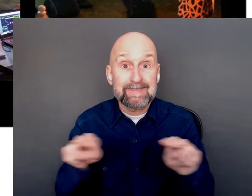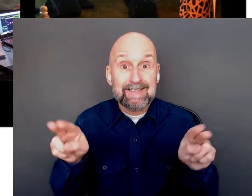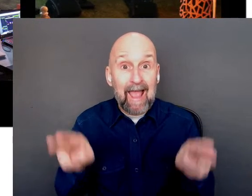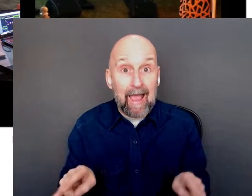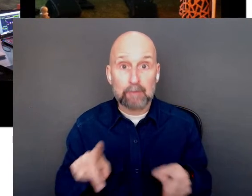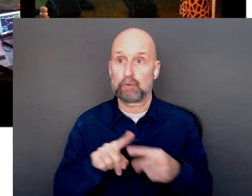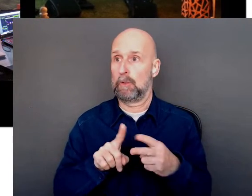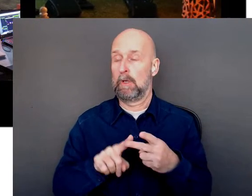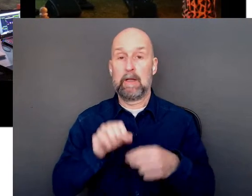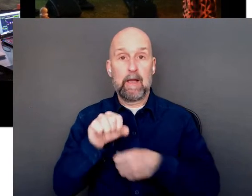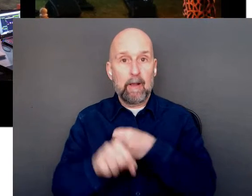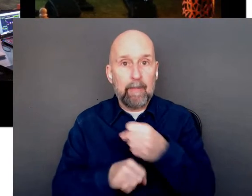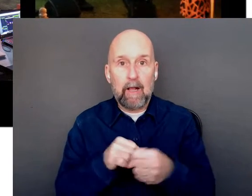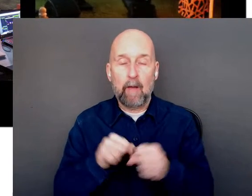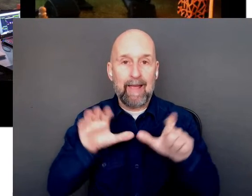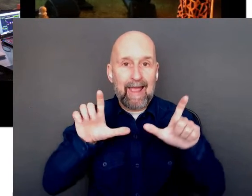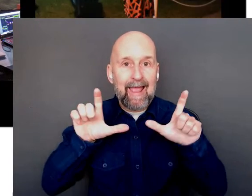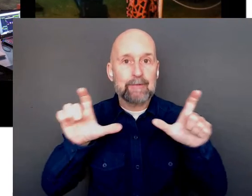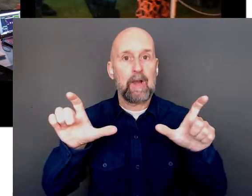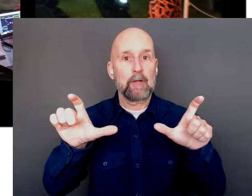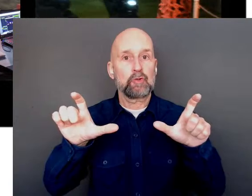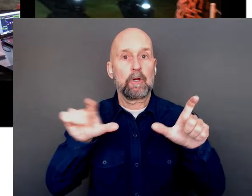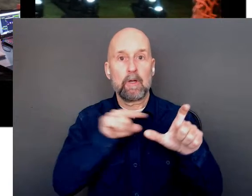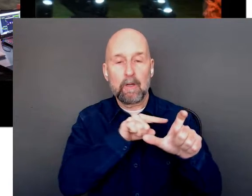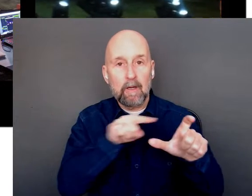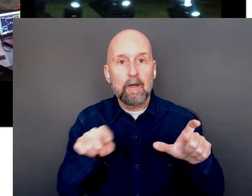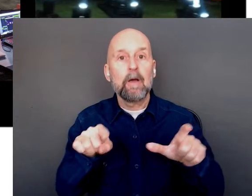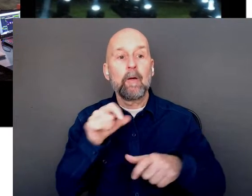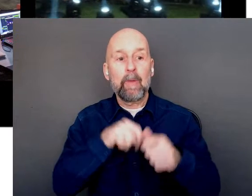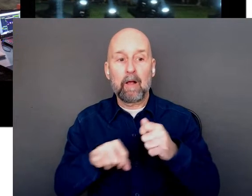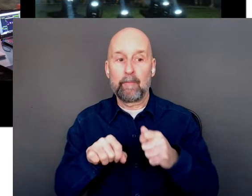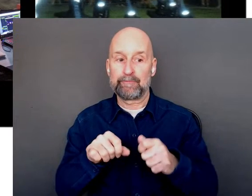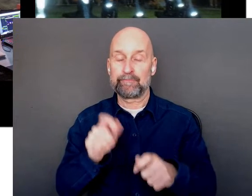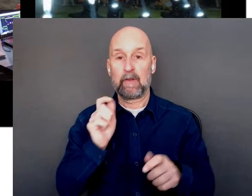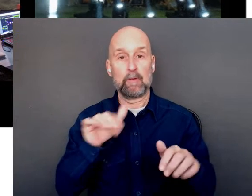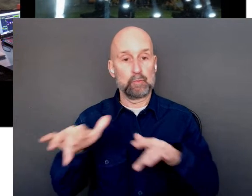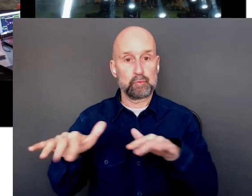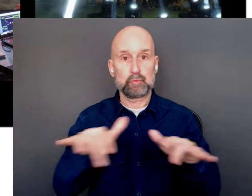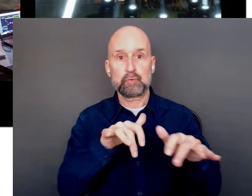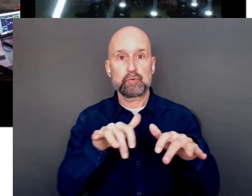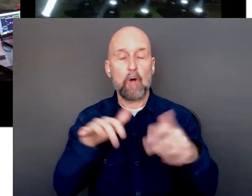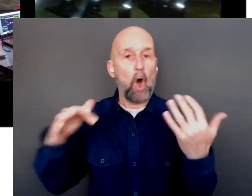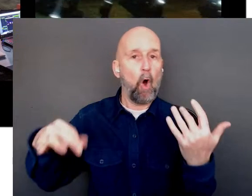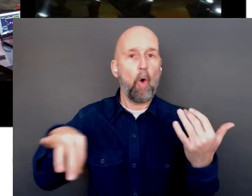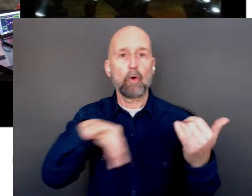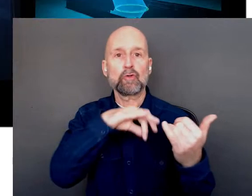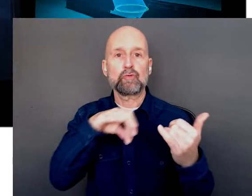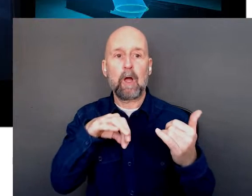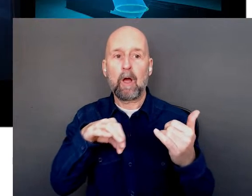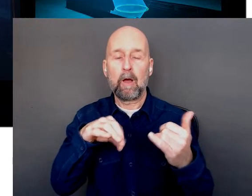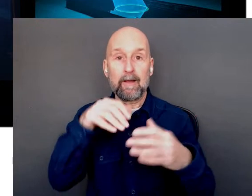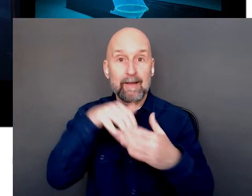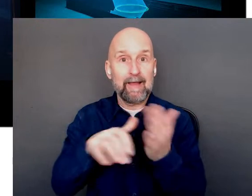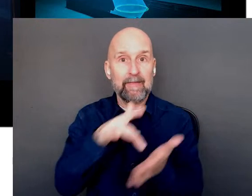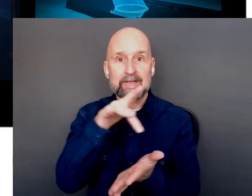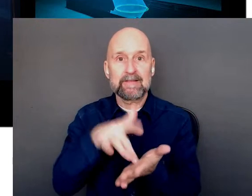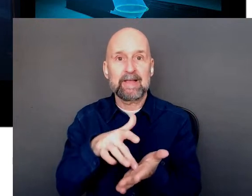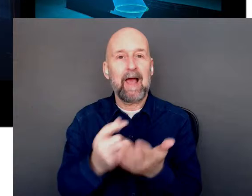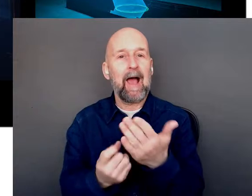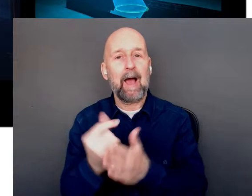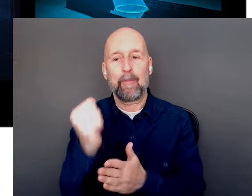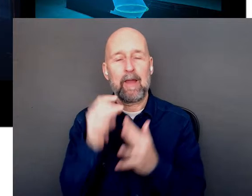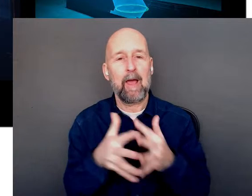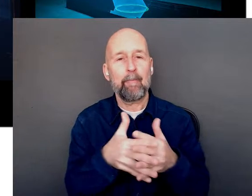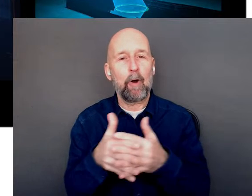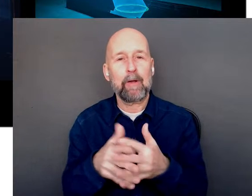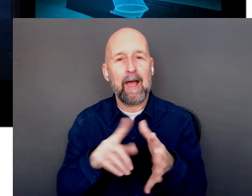an installation where you can become a light orchestra conductor inside of a city in Arizona. It starts with